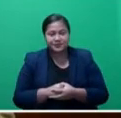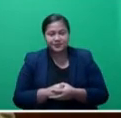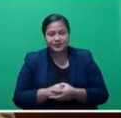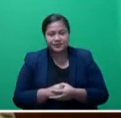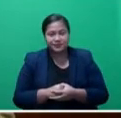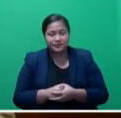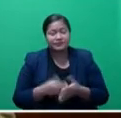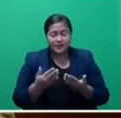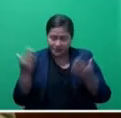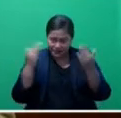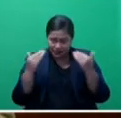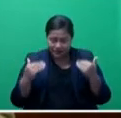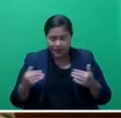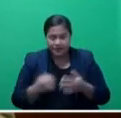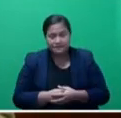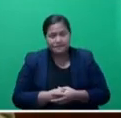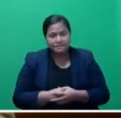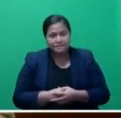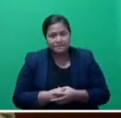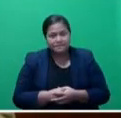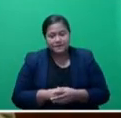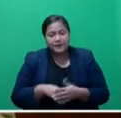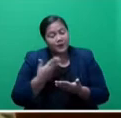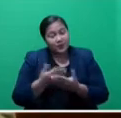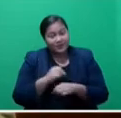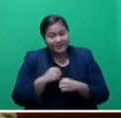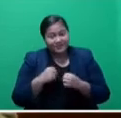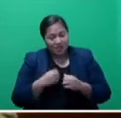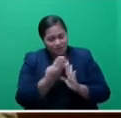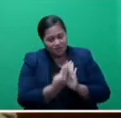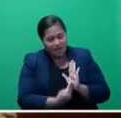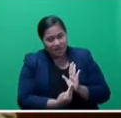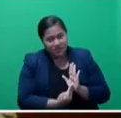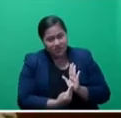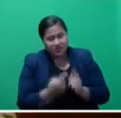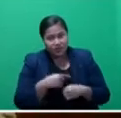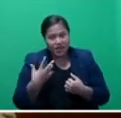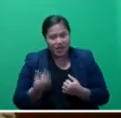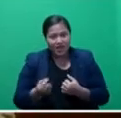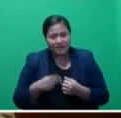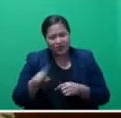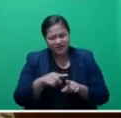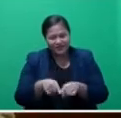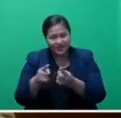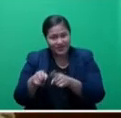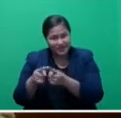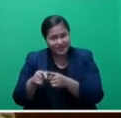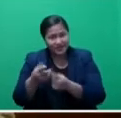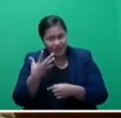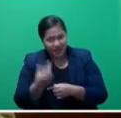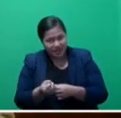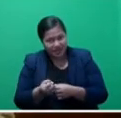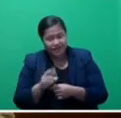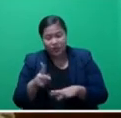denial on our part that we have diametrical ideological differences with the ruling